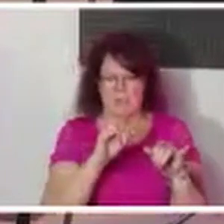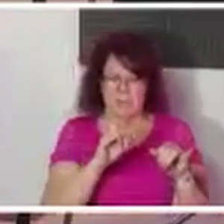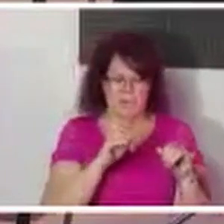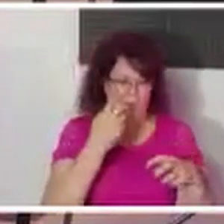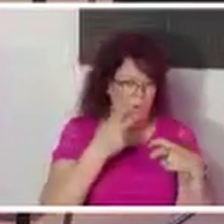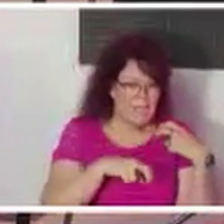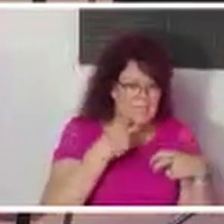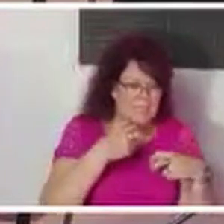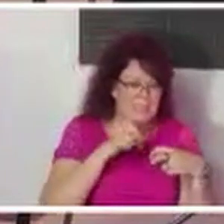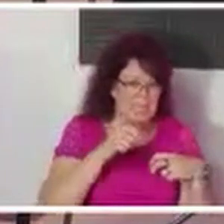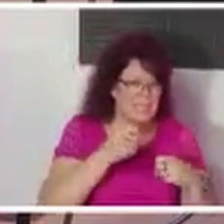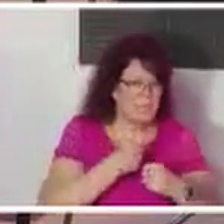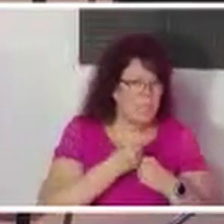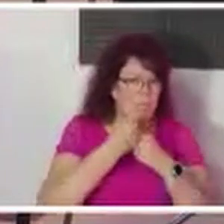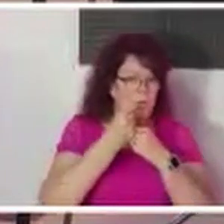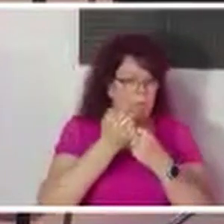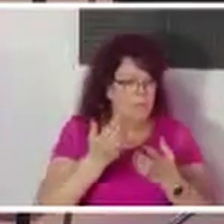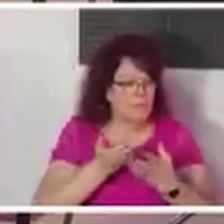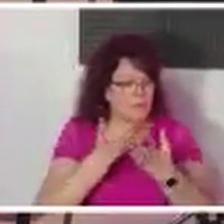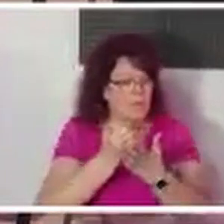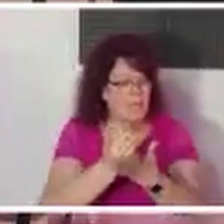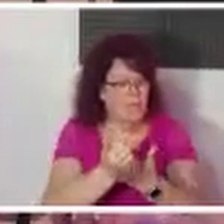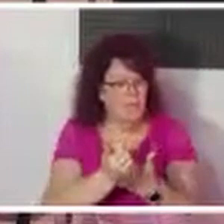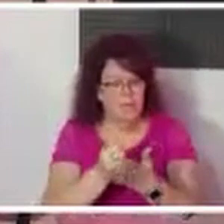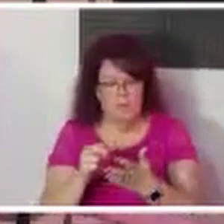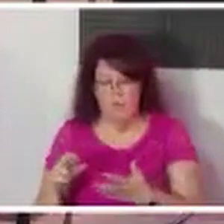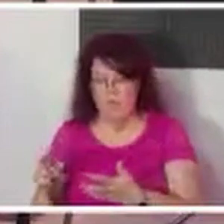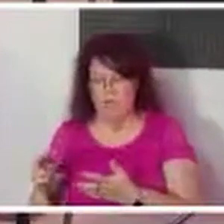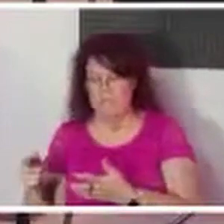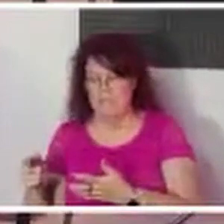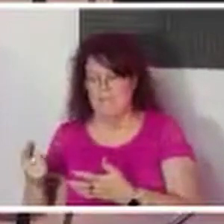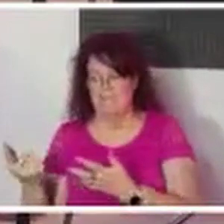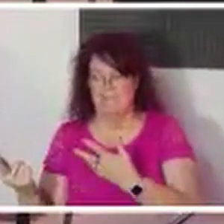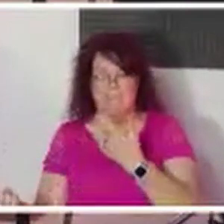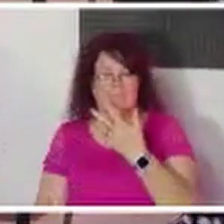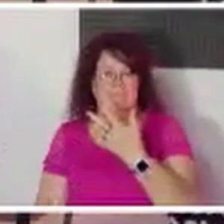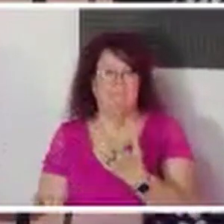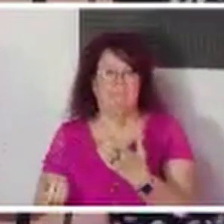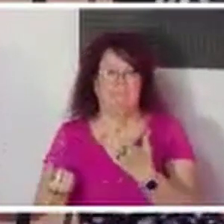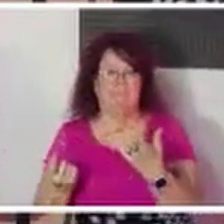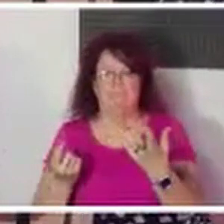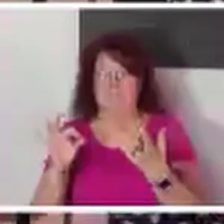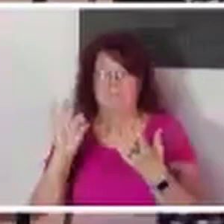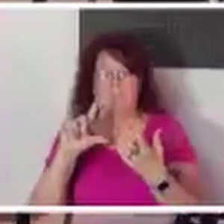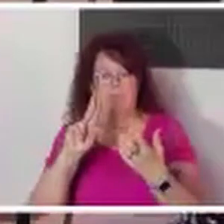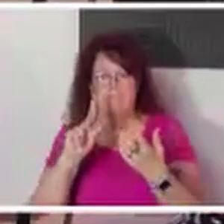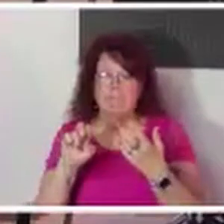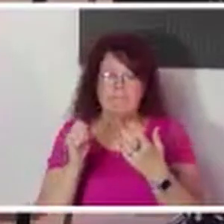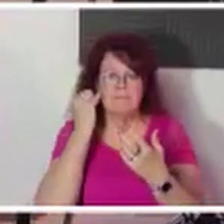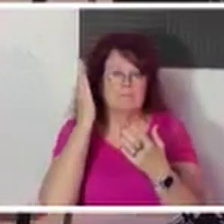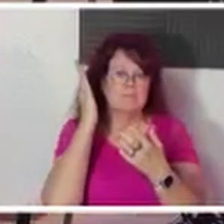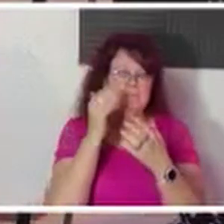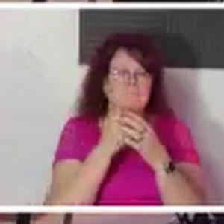really needs support greater than potentially what's even available within our community? So we have to take into